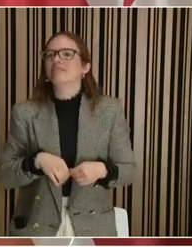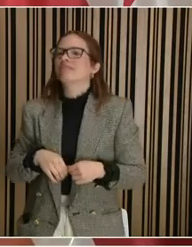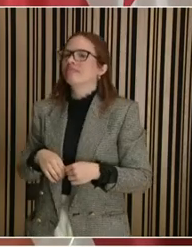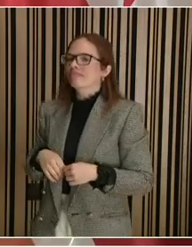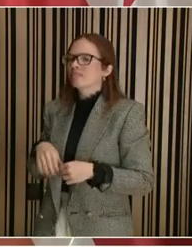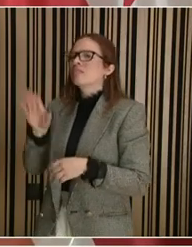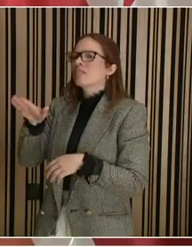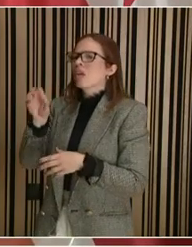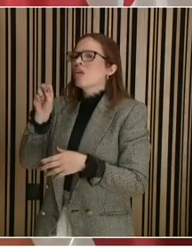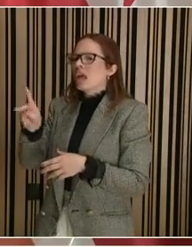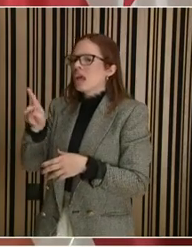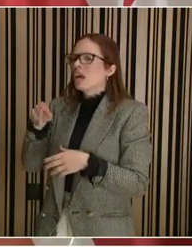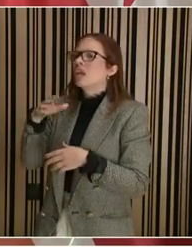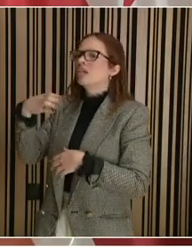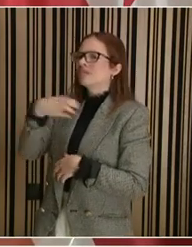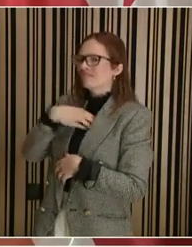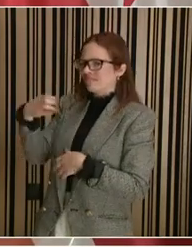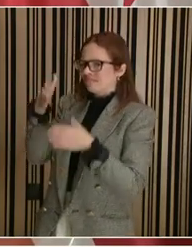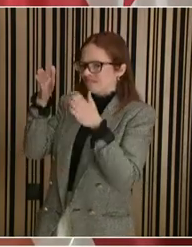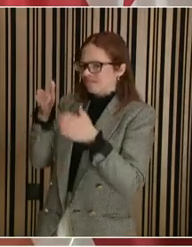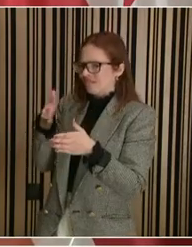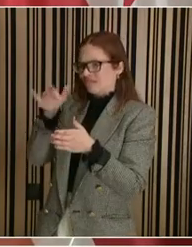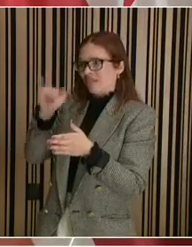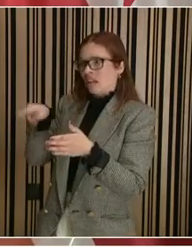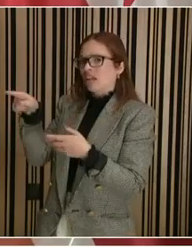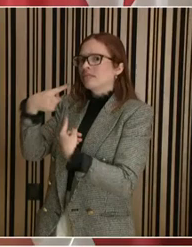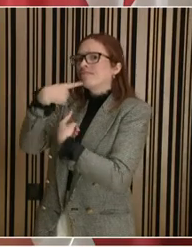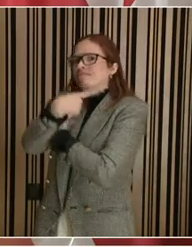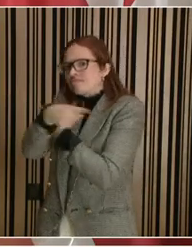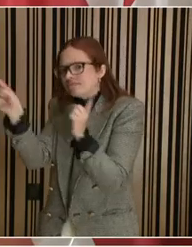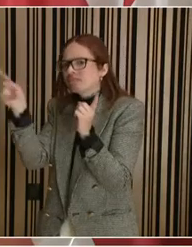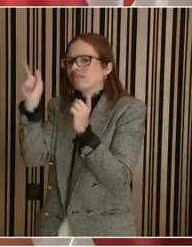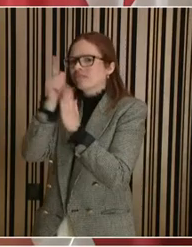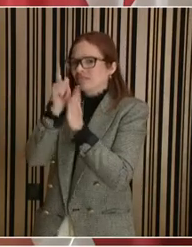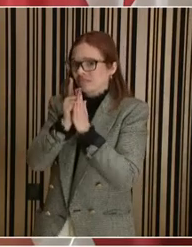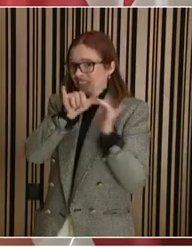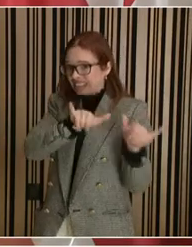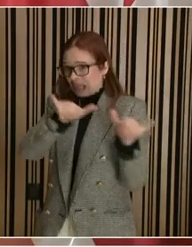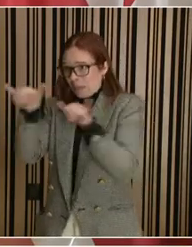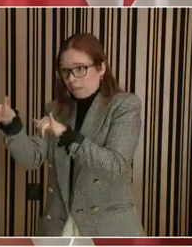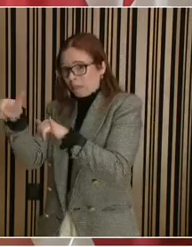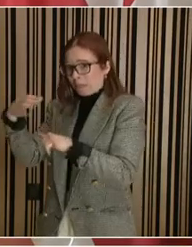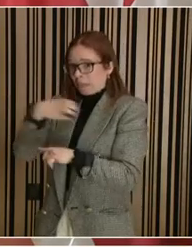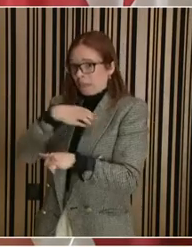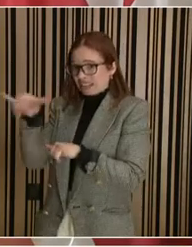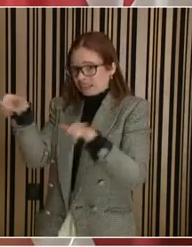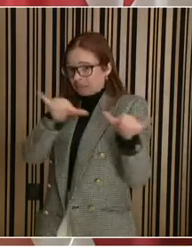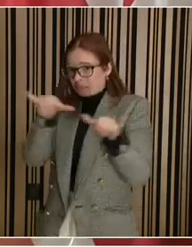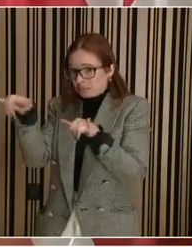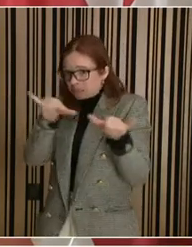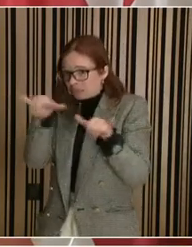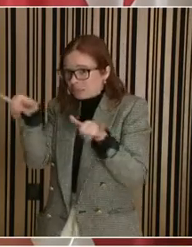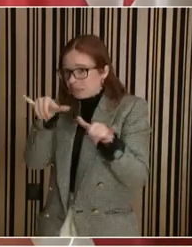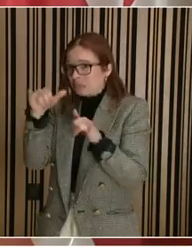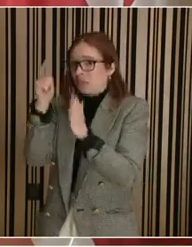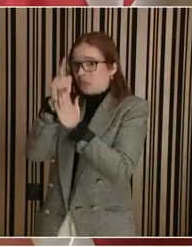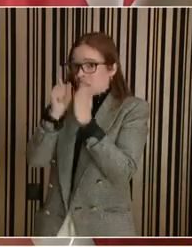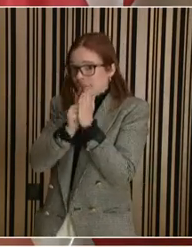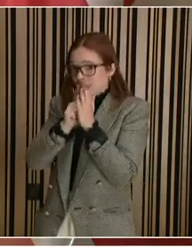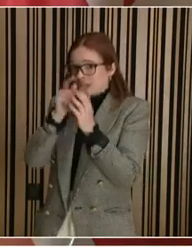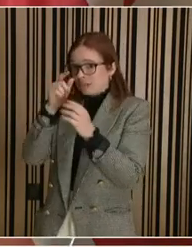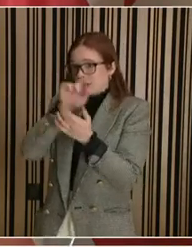from the lawyers that followed the press conference Monday. Is this the same complainant and lawyer that had reached out to